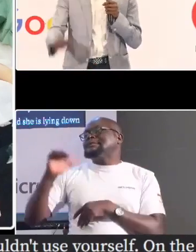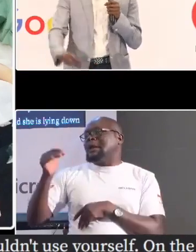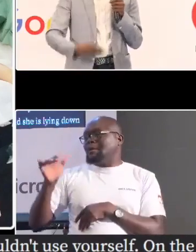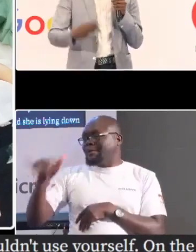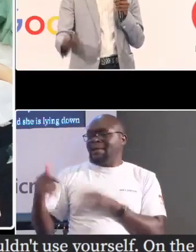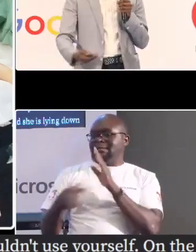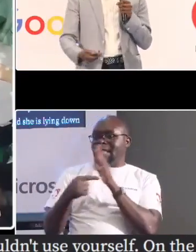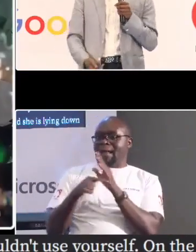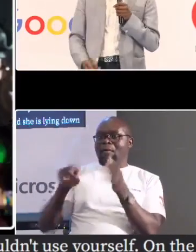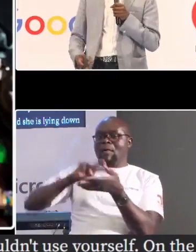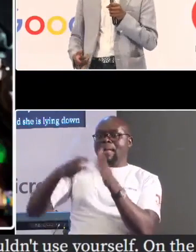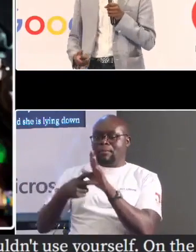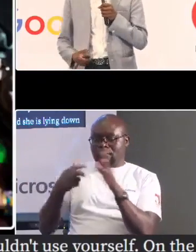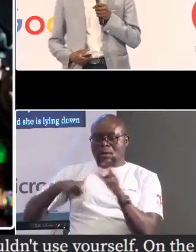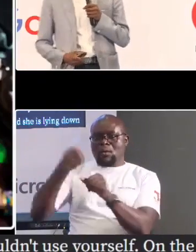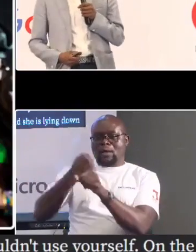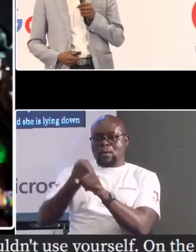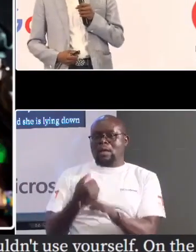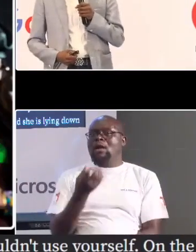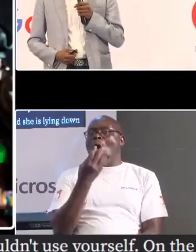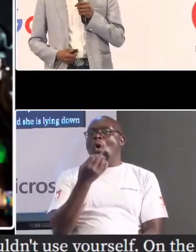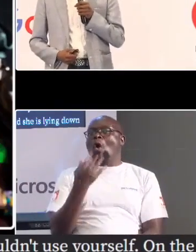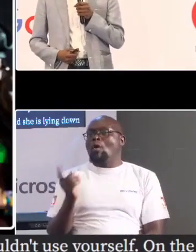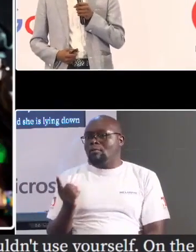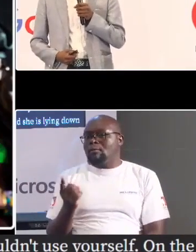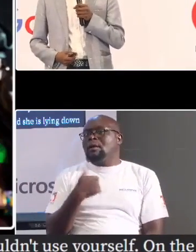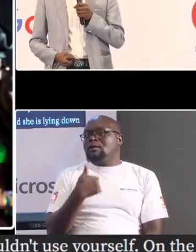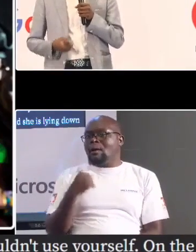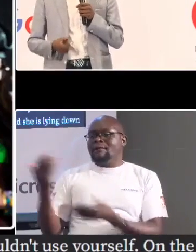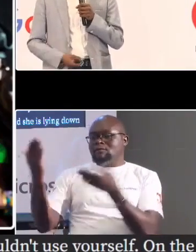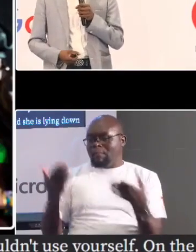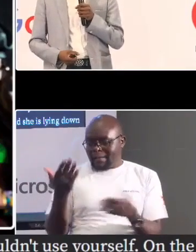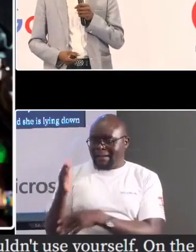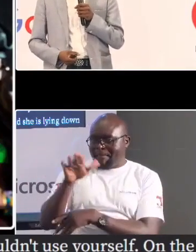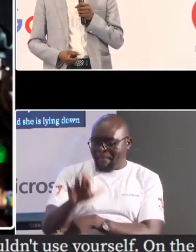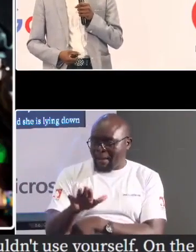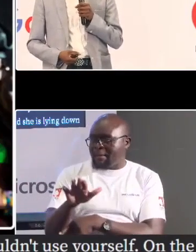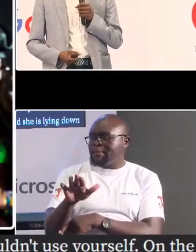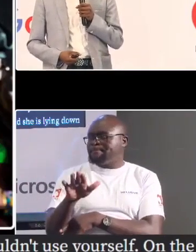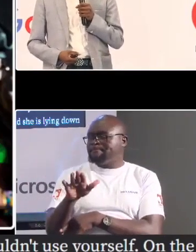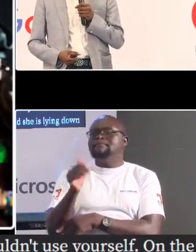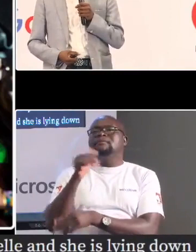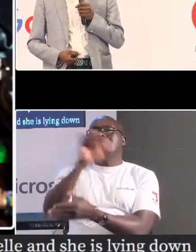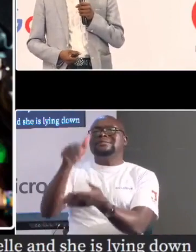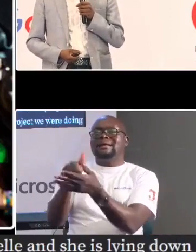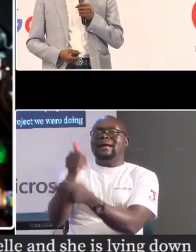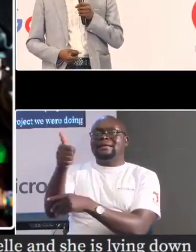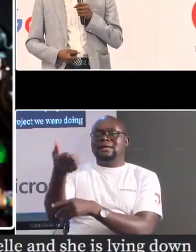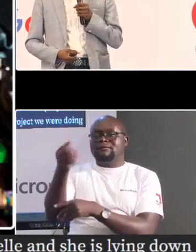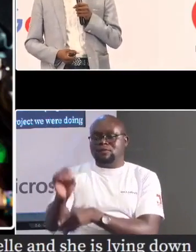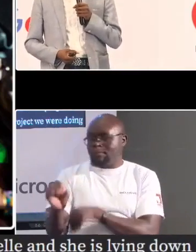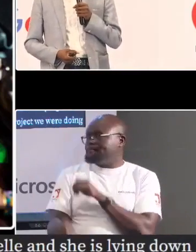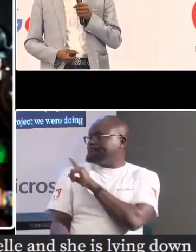was the name of the project we were doing in Hong Kong. And you have to bring it back to a sense of self. So